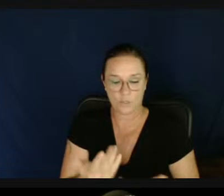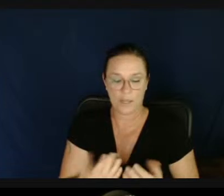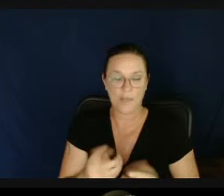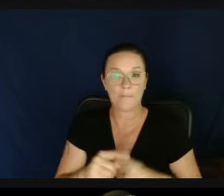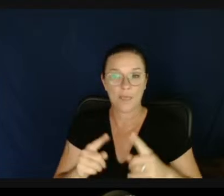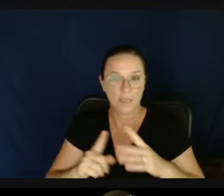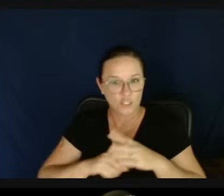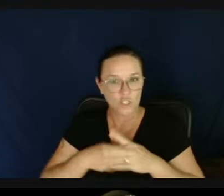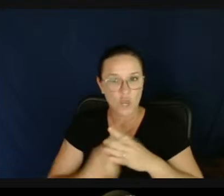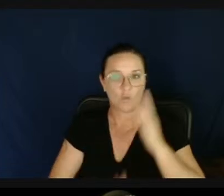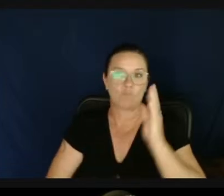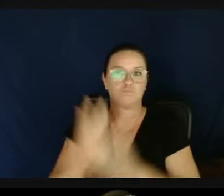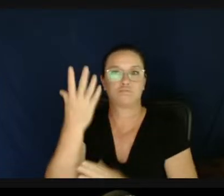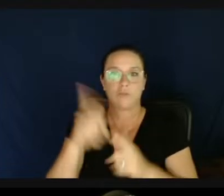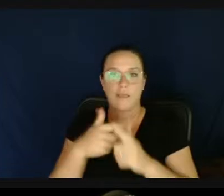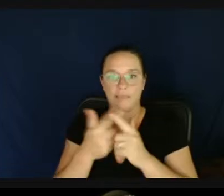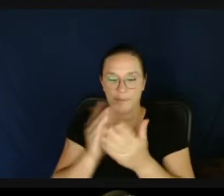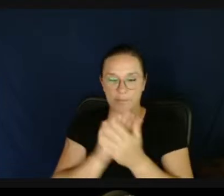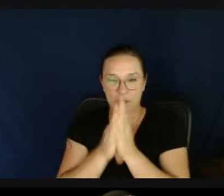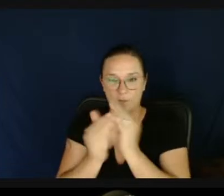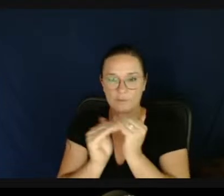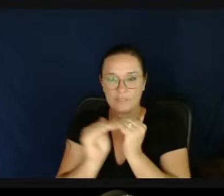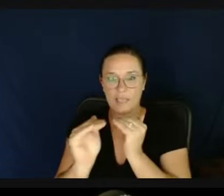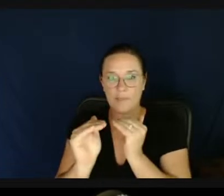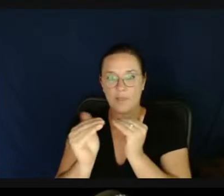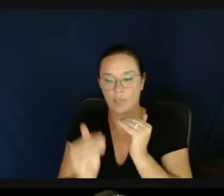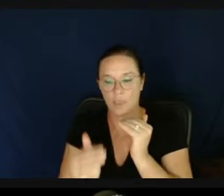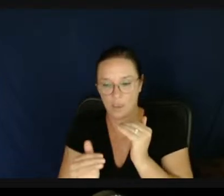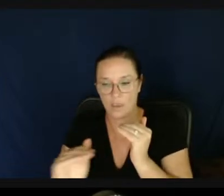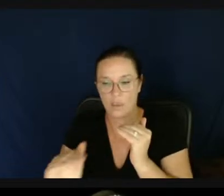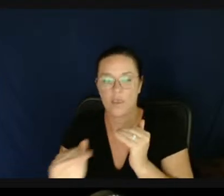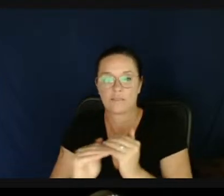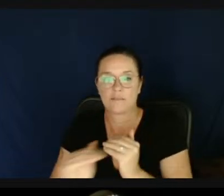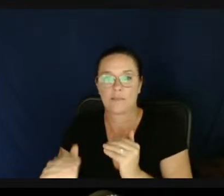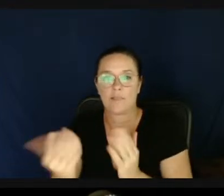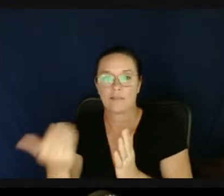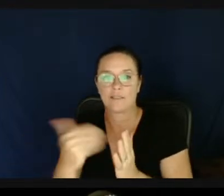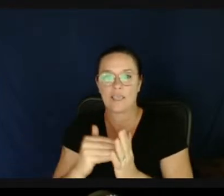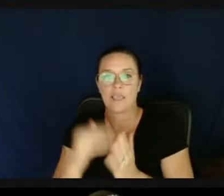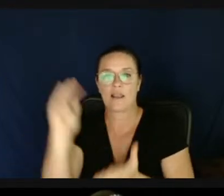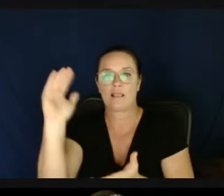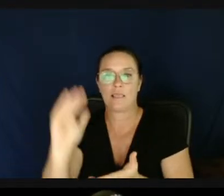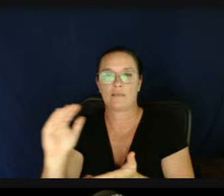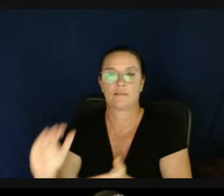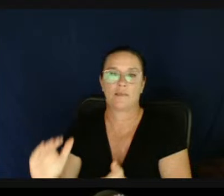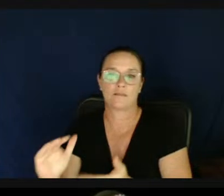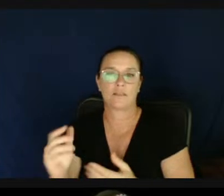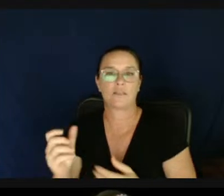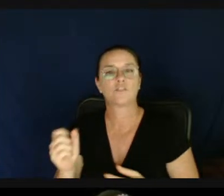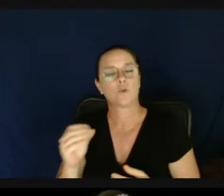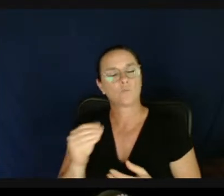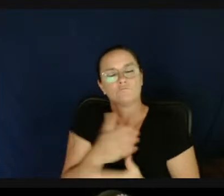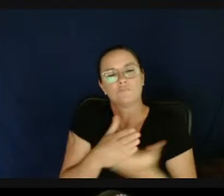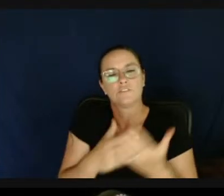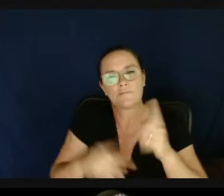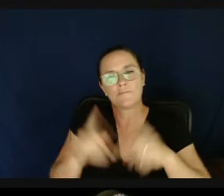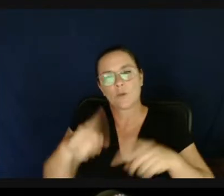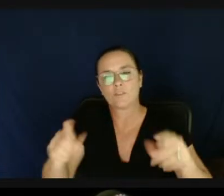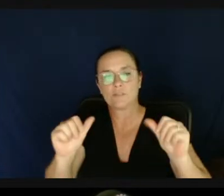start, stabilization. In that case, it dropped down and stabilized at a lower level a second time. So there are certainly some variations that can occur